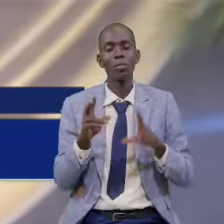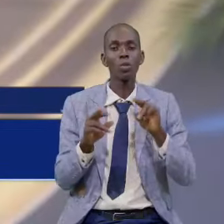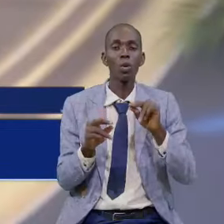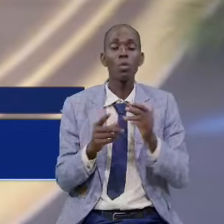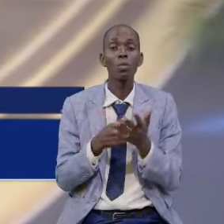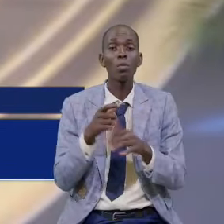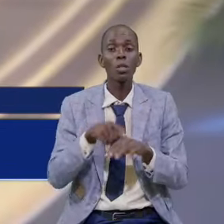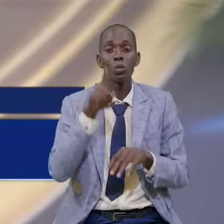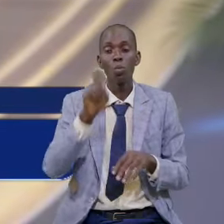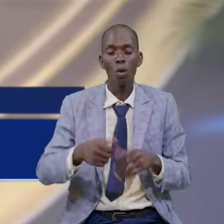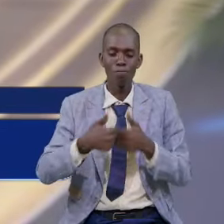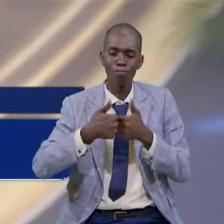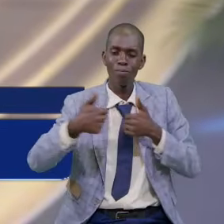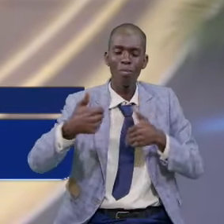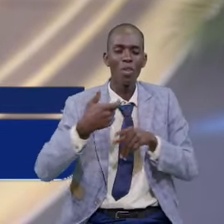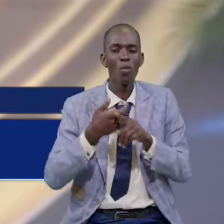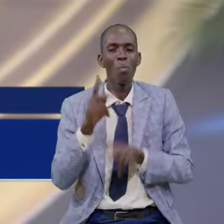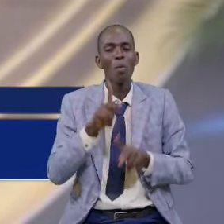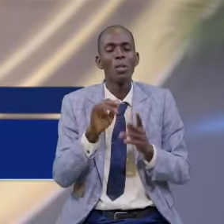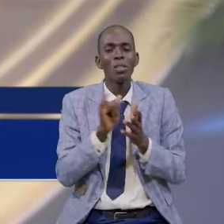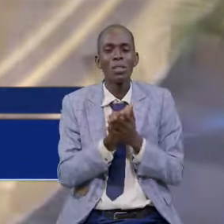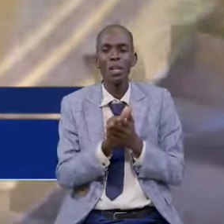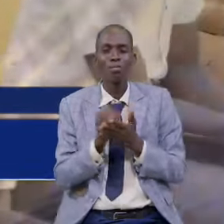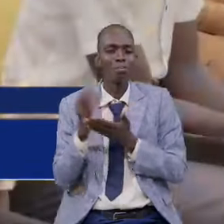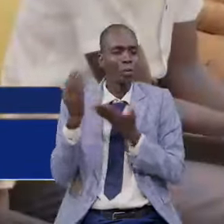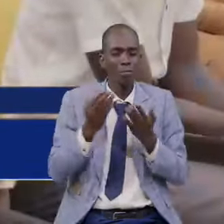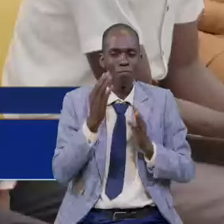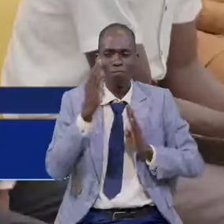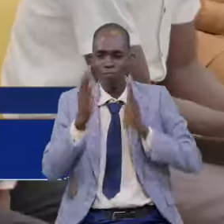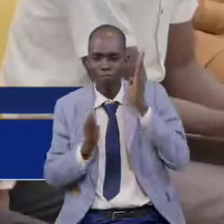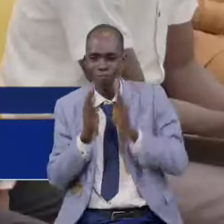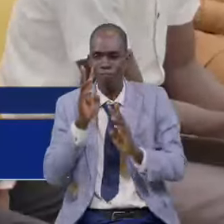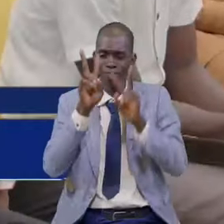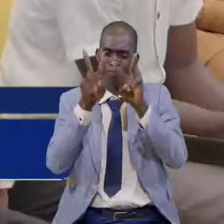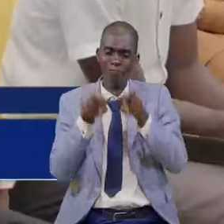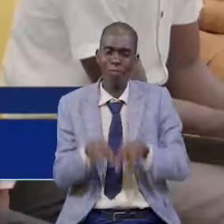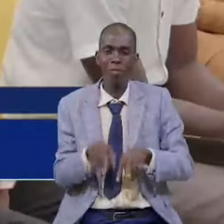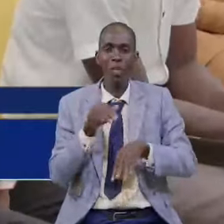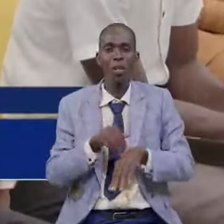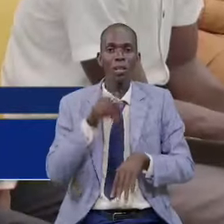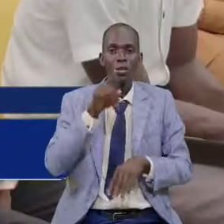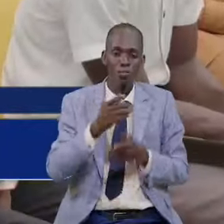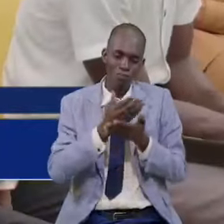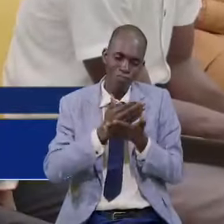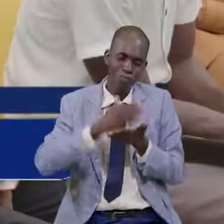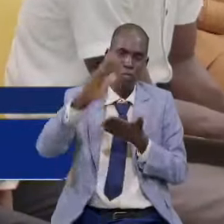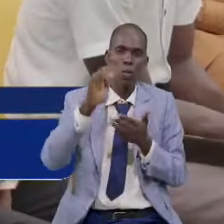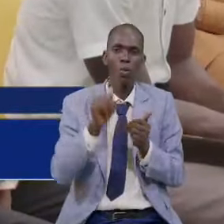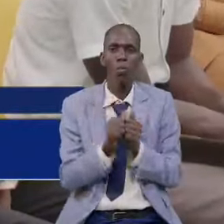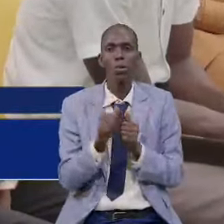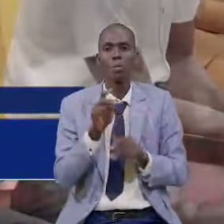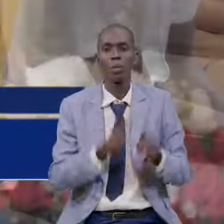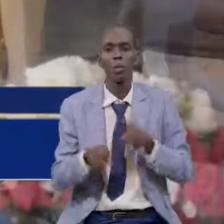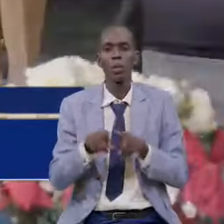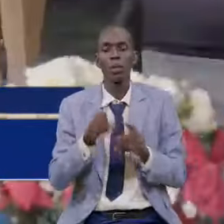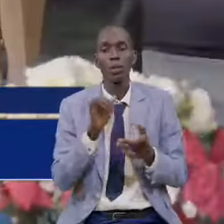his way, the embarrassing liability in another battle, and then own the cause you